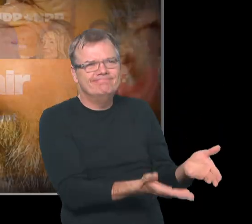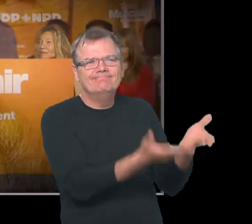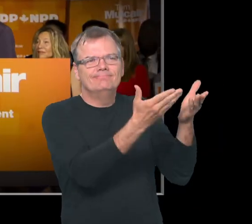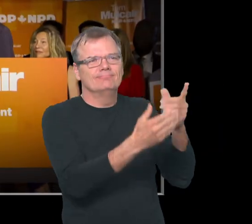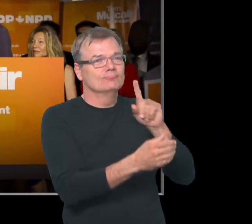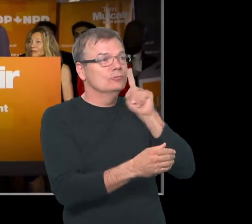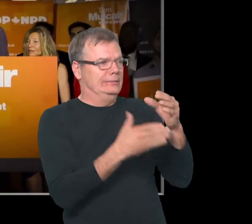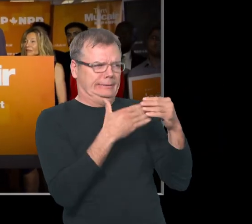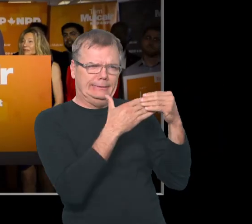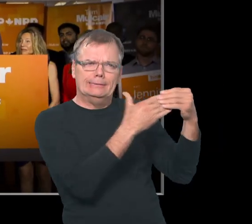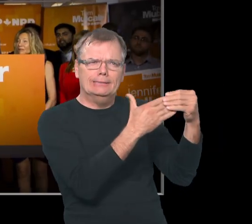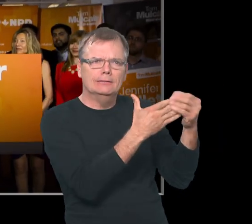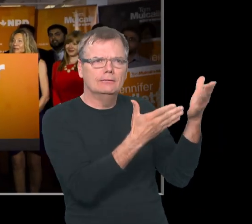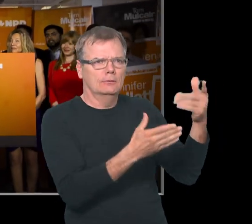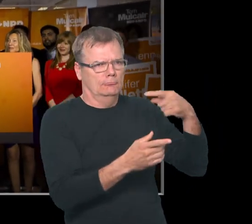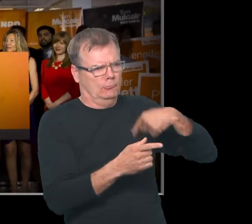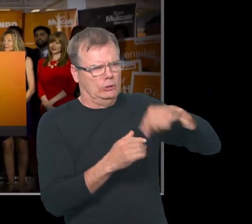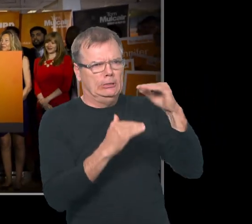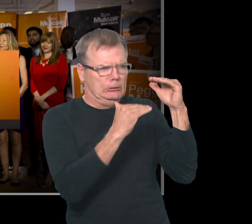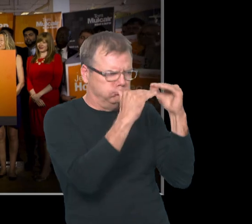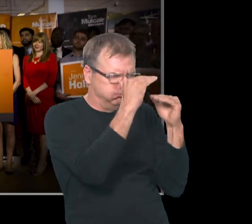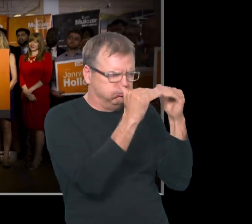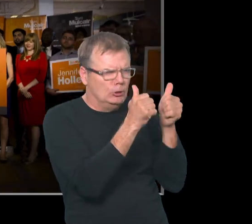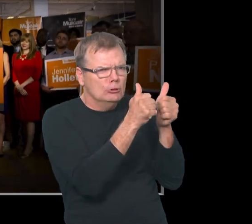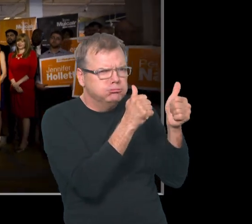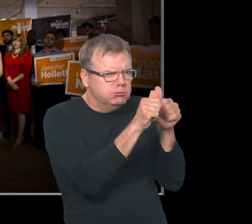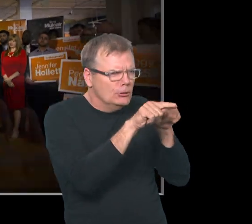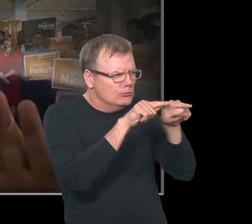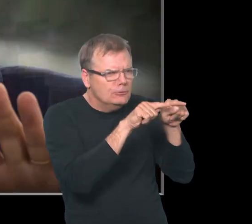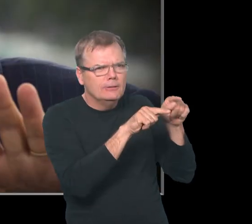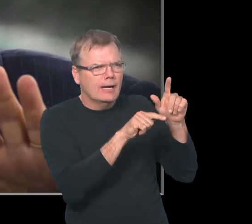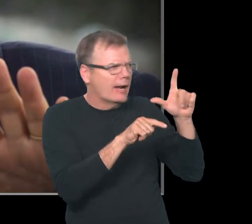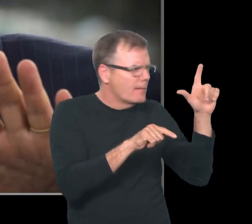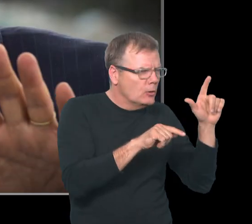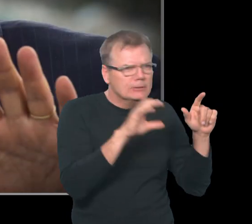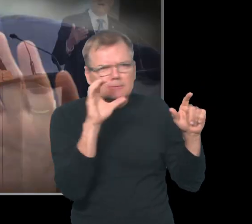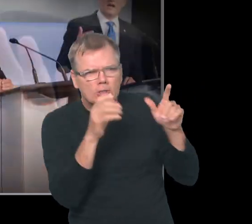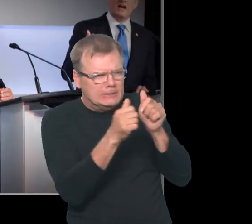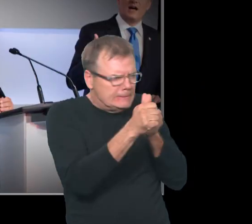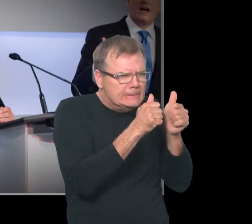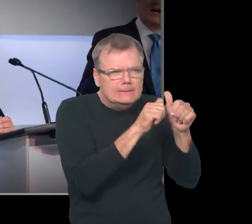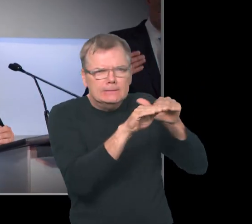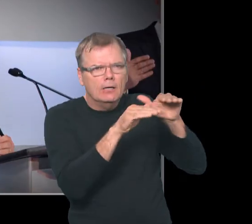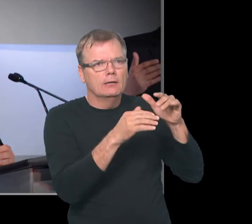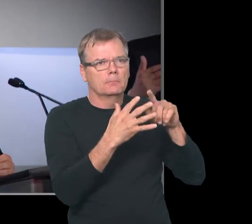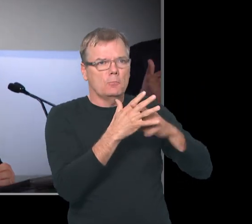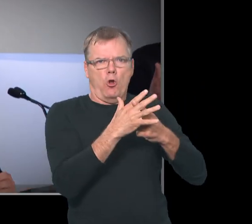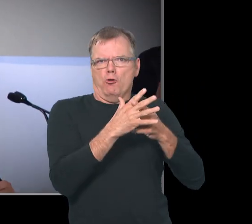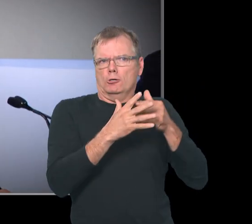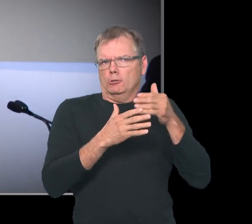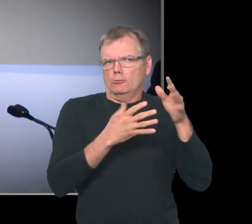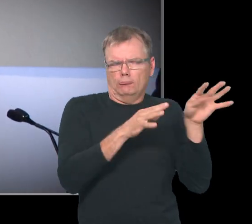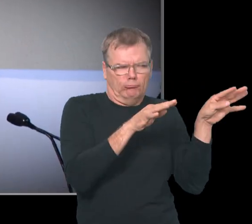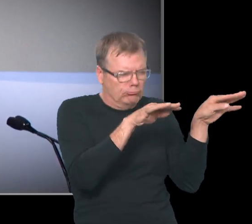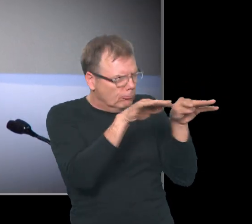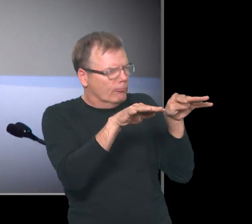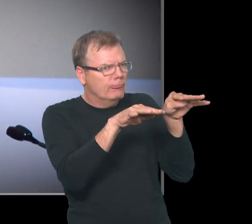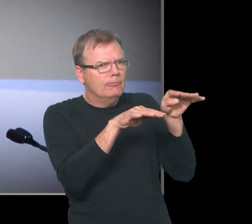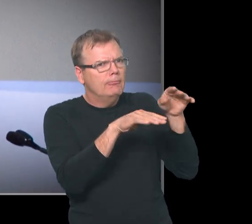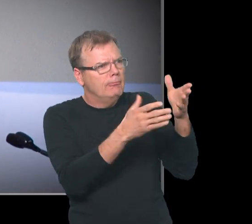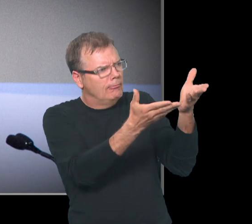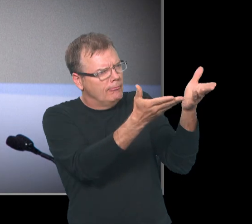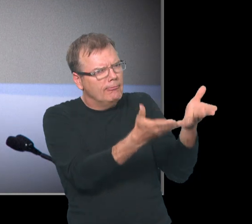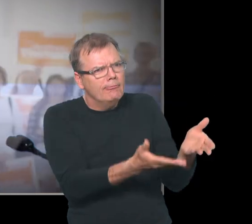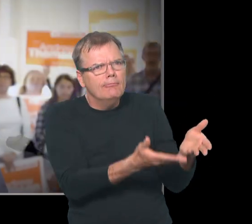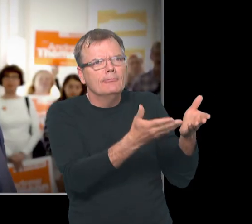campaign, leading in most polls by the narrowest of margins, playing it safe. He's been moving his party to the center of the